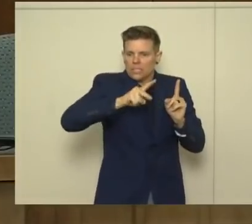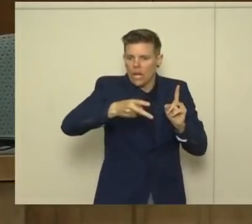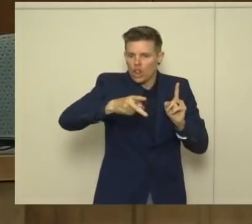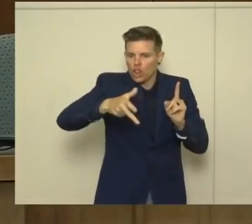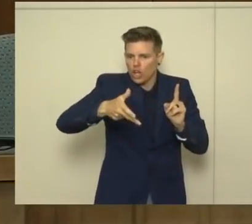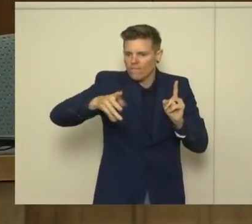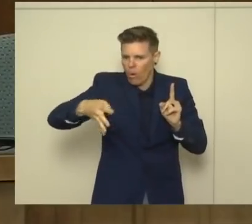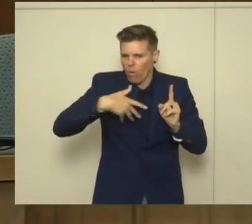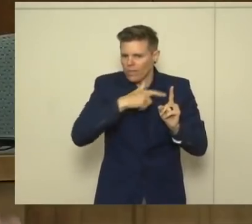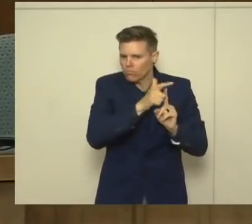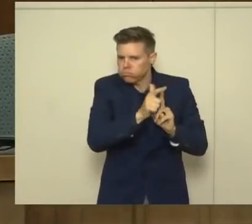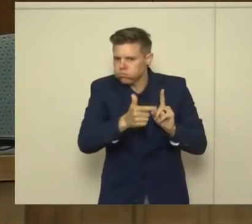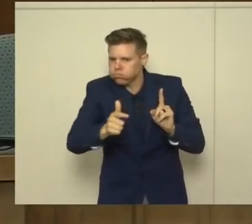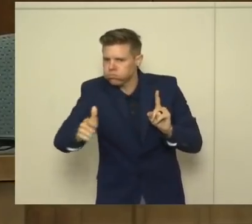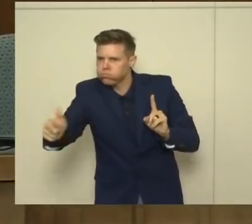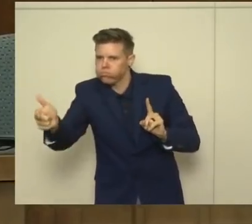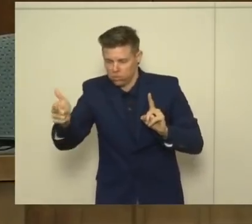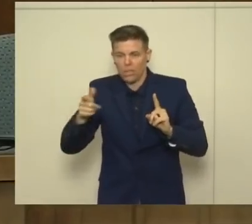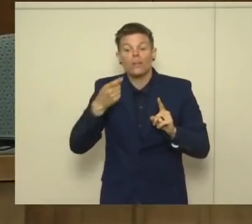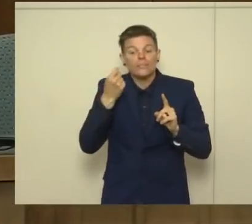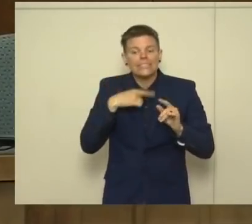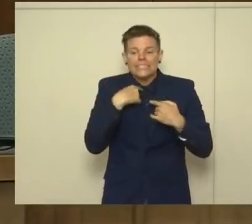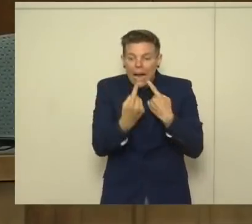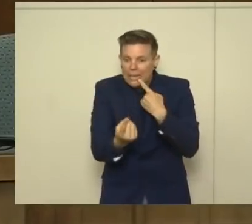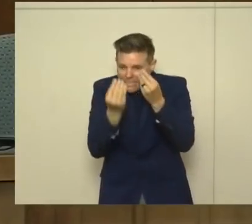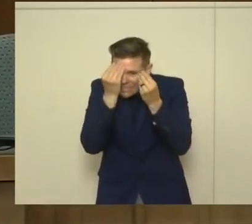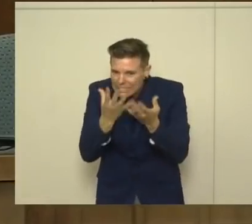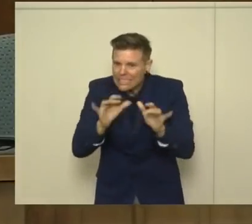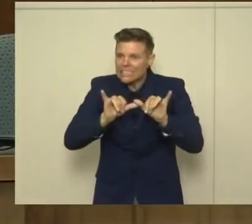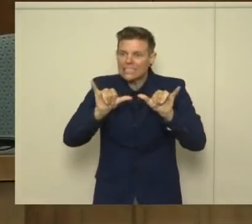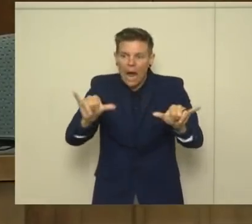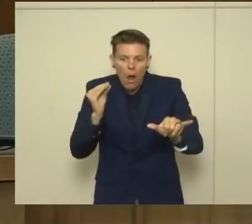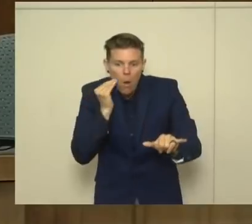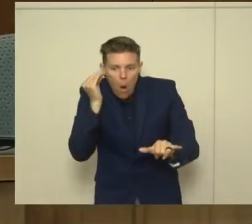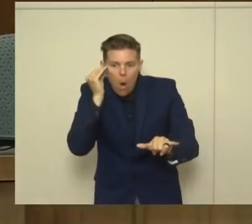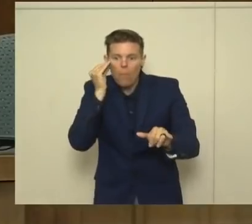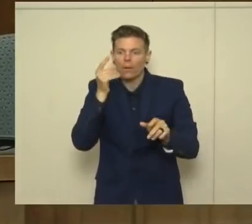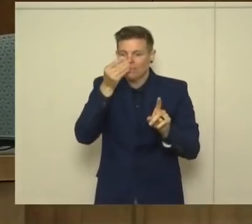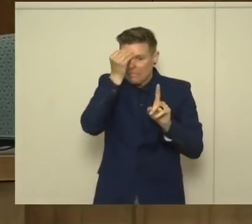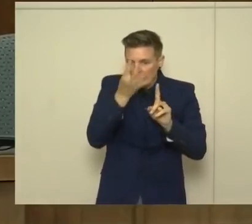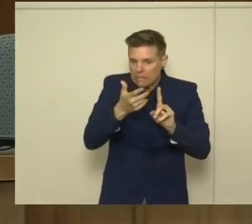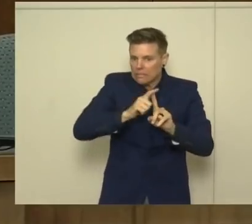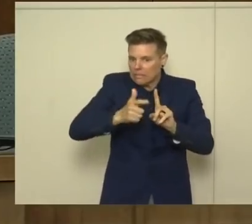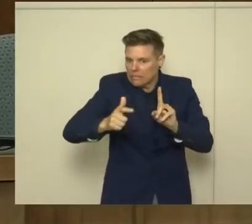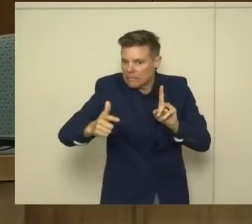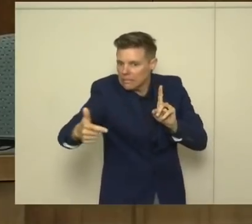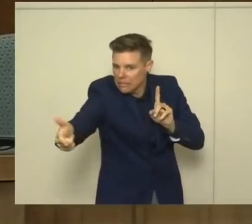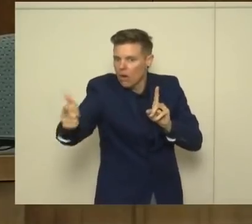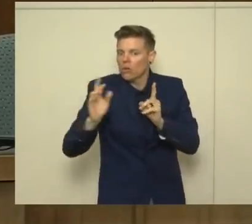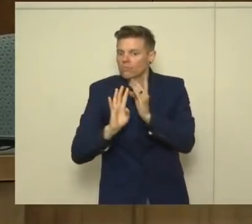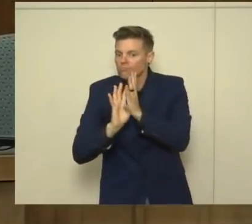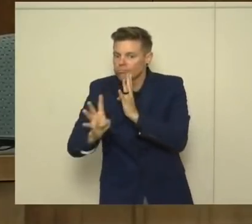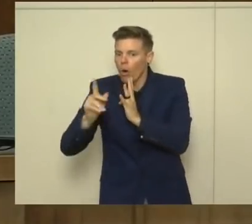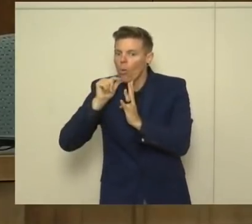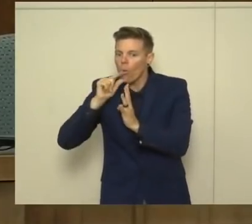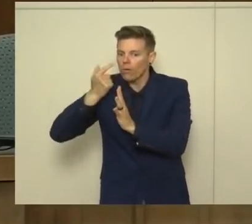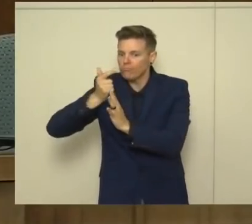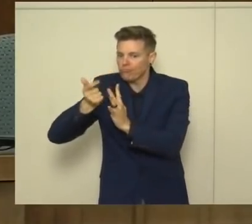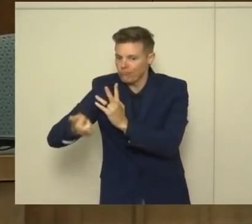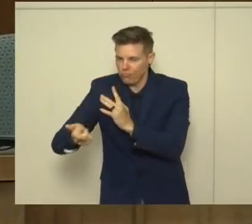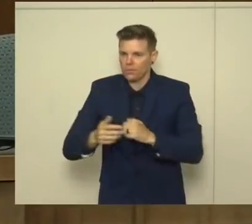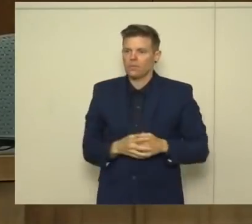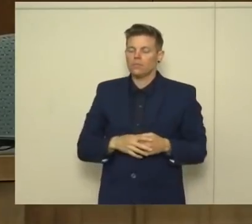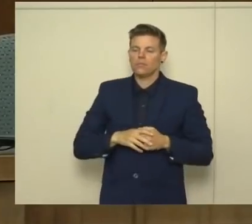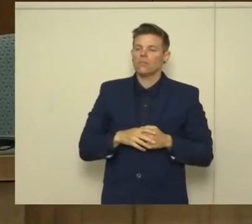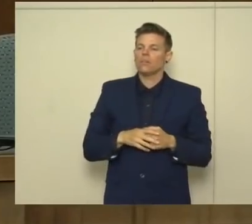and make sure they don't have contact with others until that we're sure they don't have the virus. So that isolating the cases, we